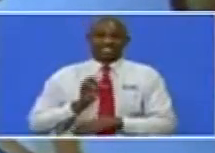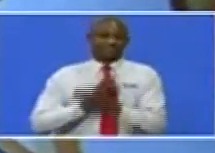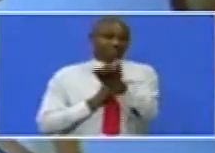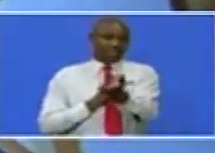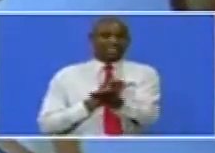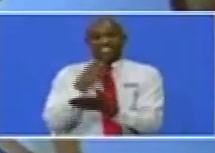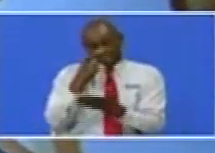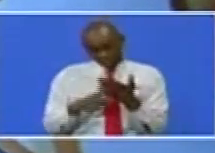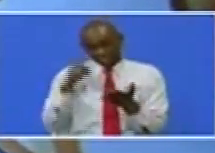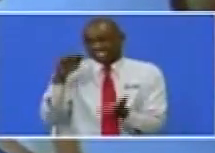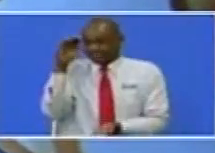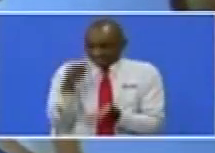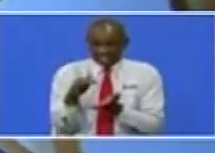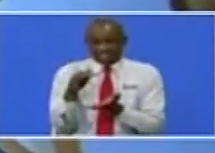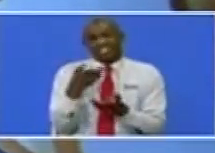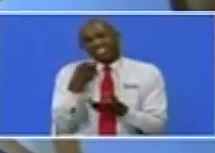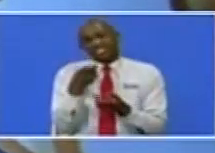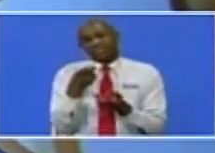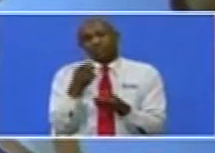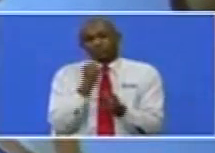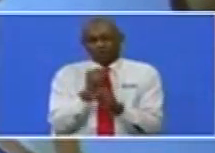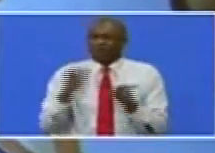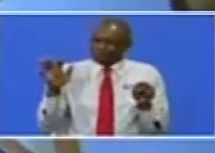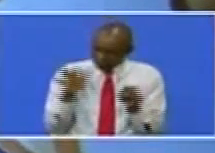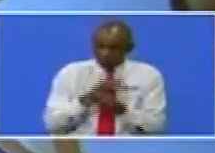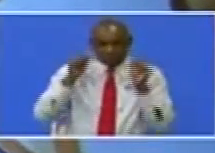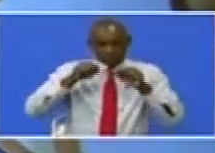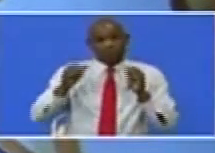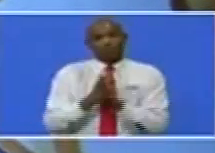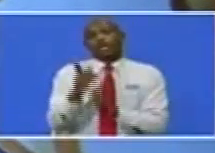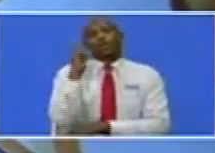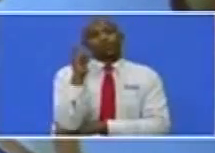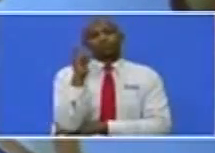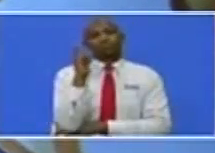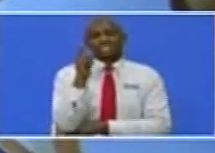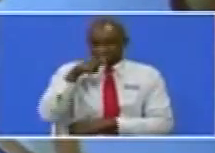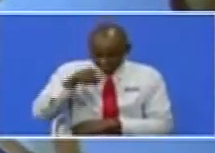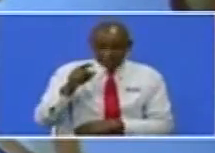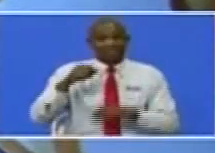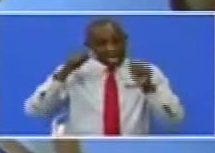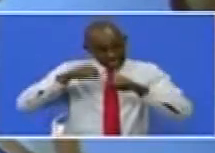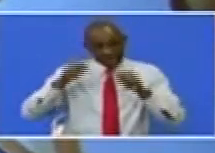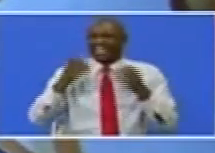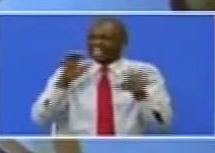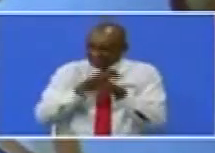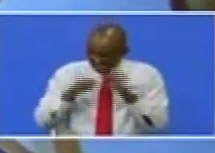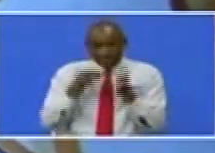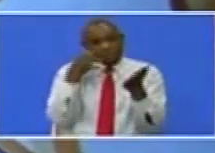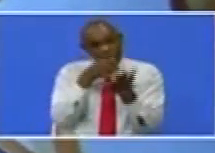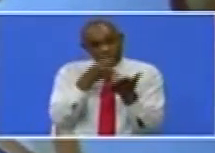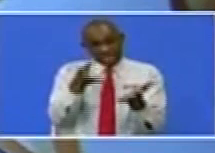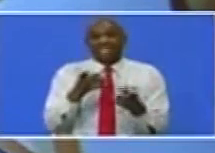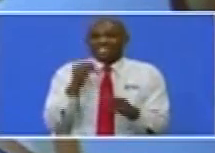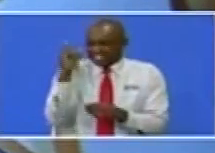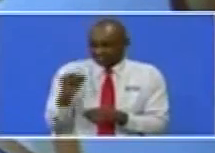He added that the redundancy process will be in full compliance with labor laws, collective bargaining agreements, and individual staff